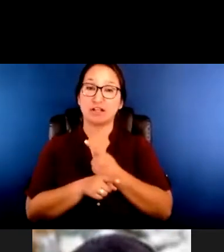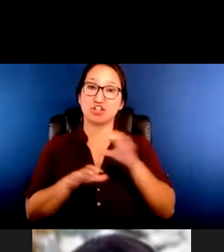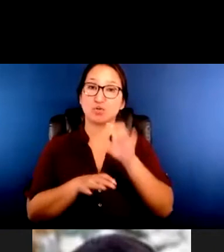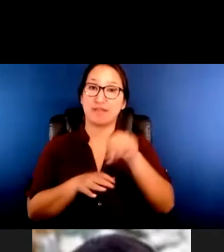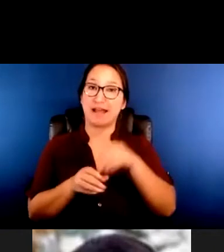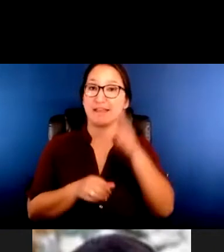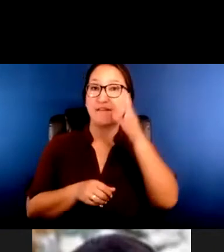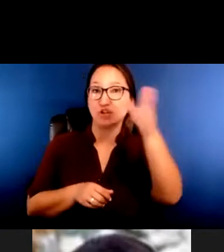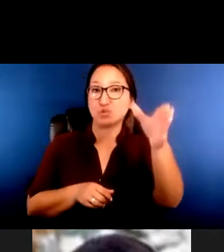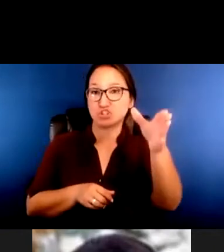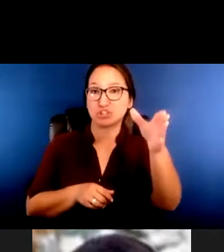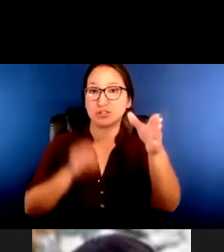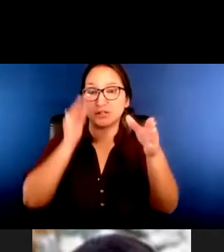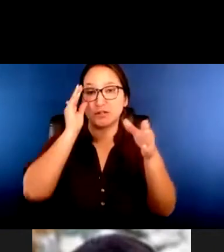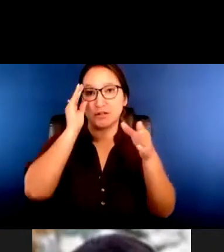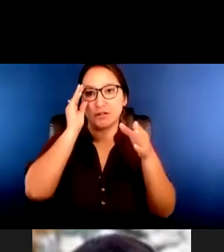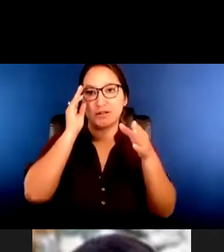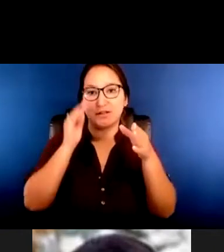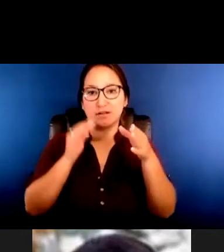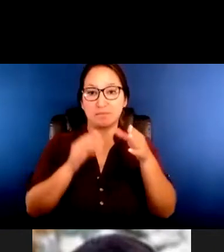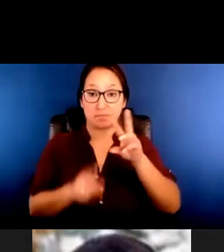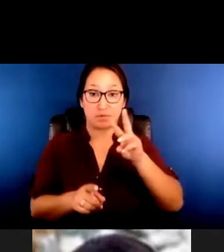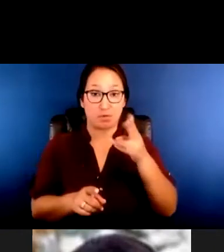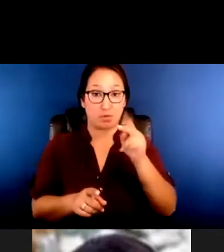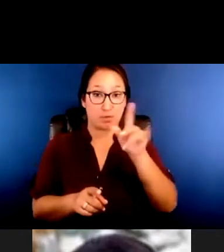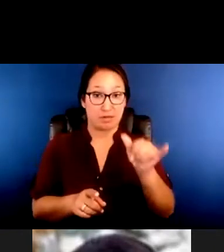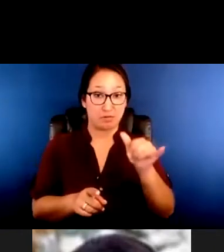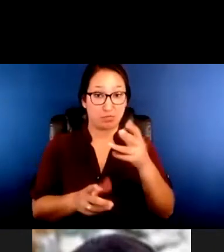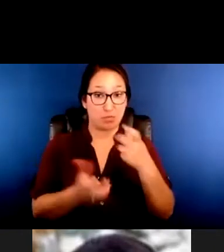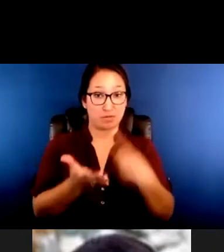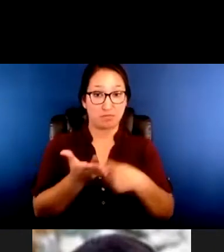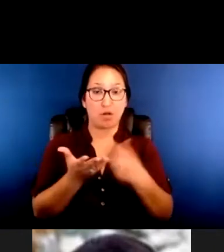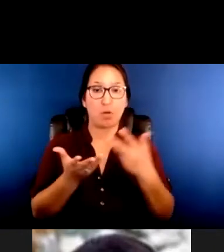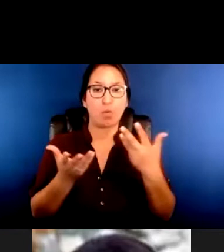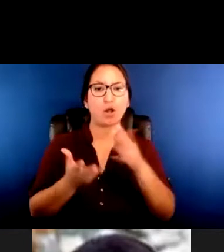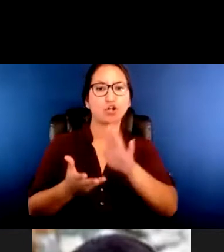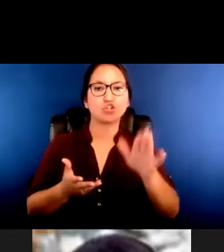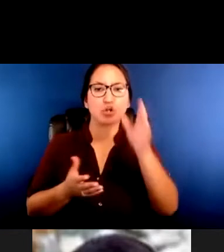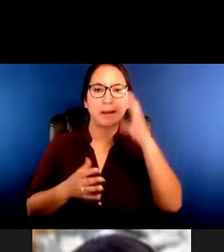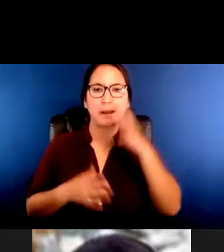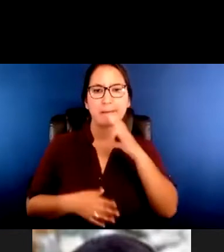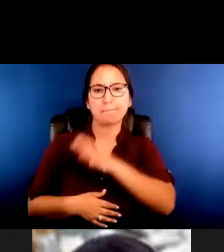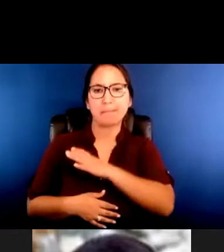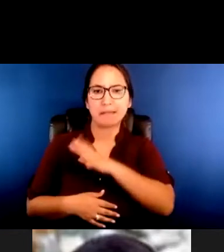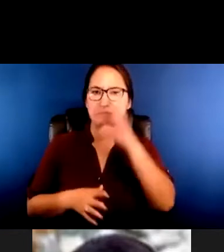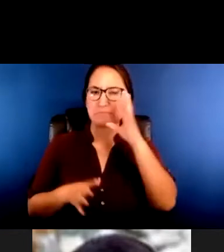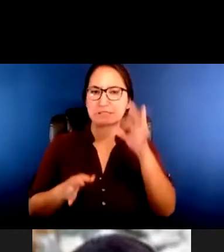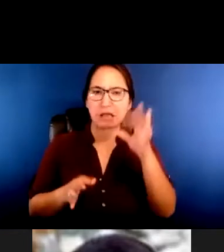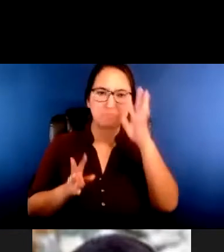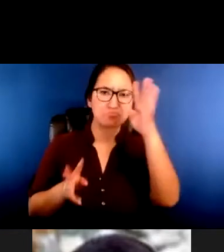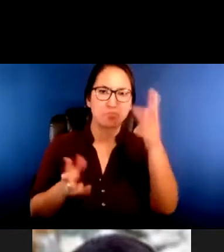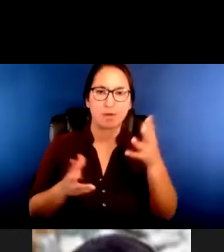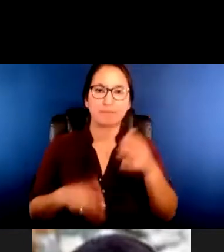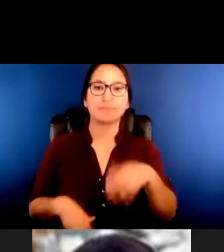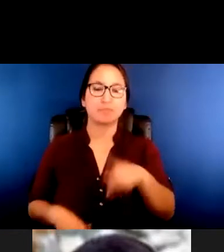new. So Whitney, could you talk a little bit about what your committee came up with? Yeah, for sure. And Brittany's on here